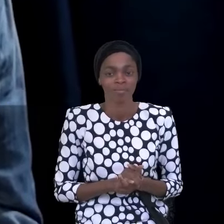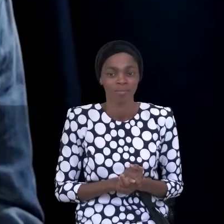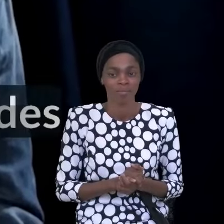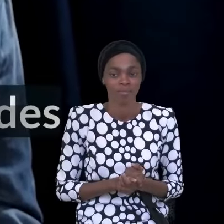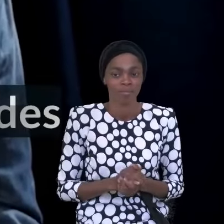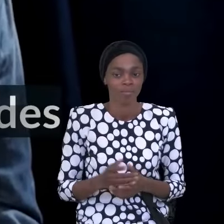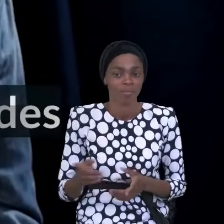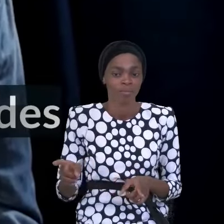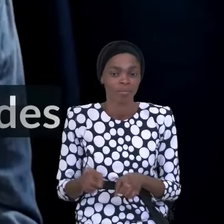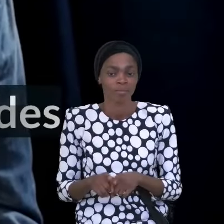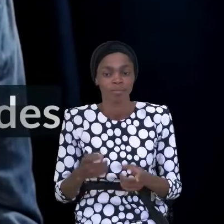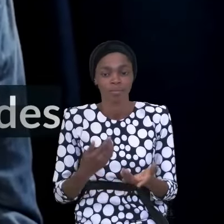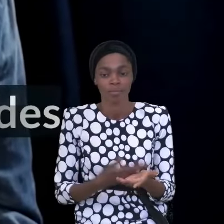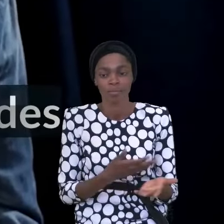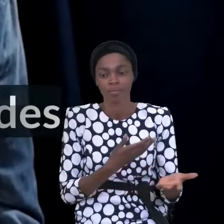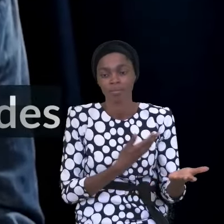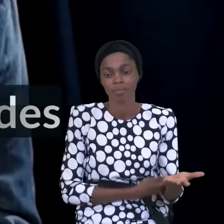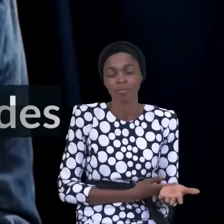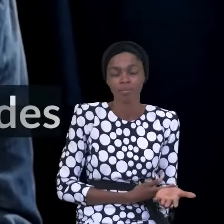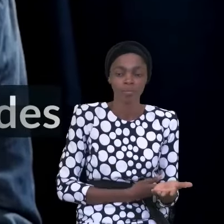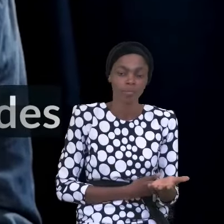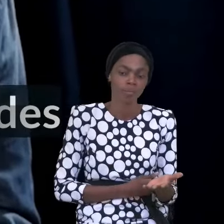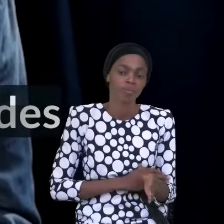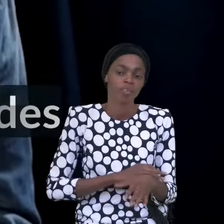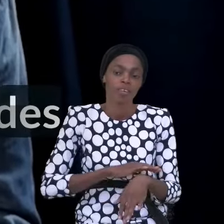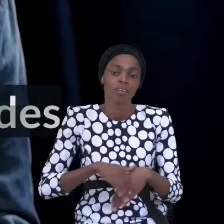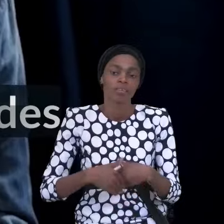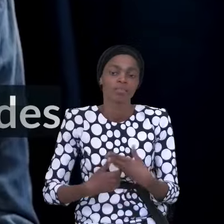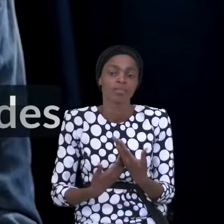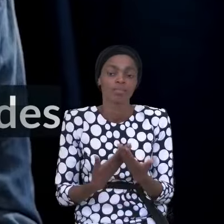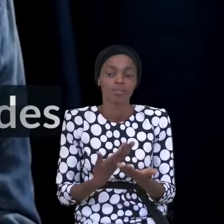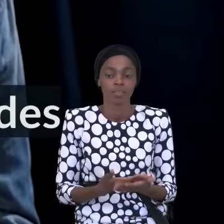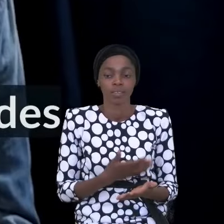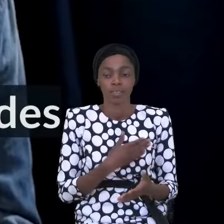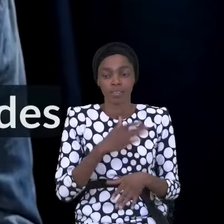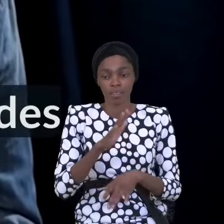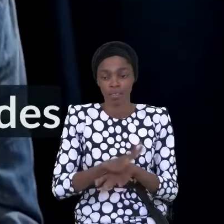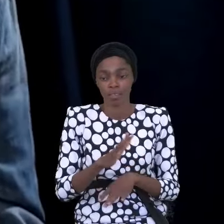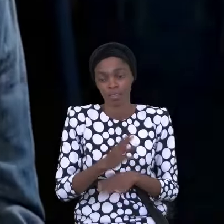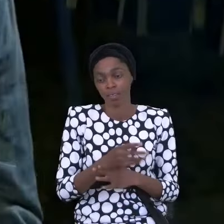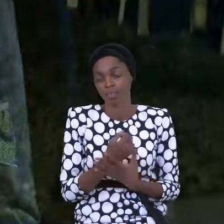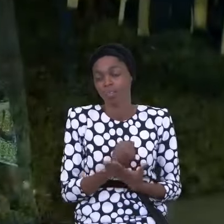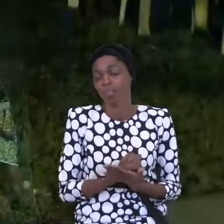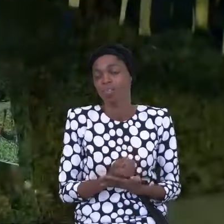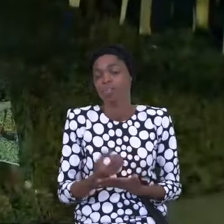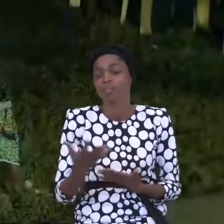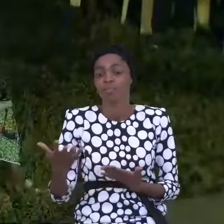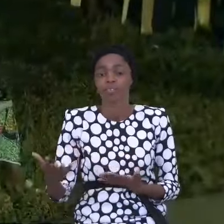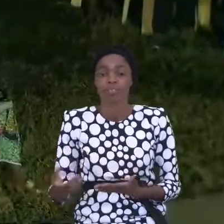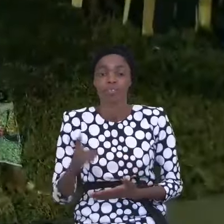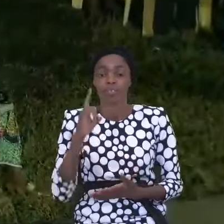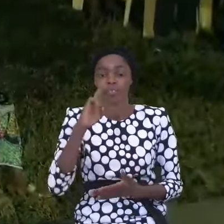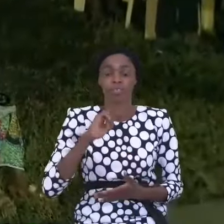morning dawns and evening fades, you